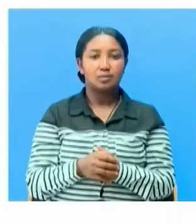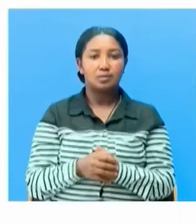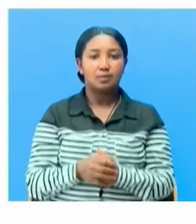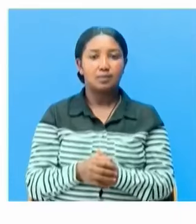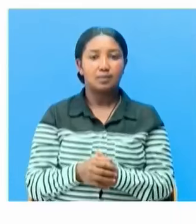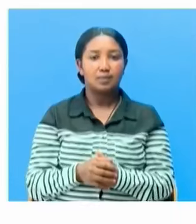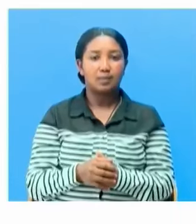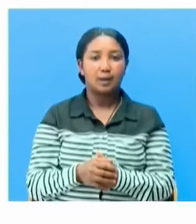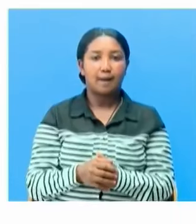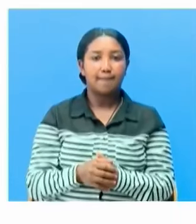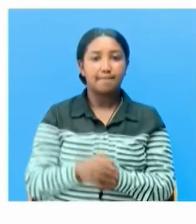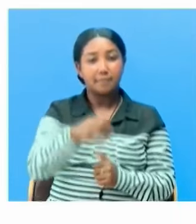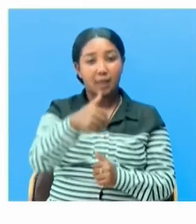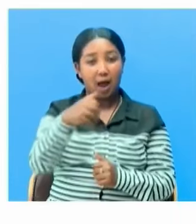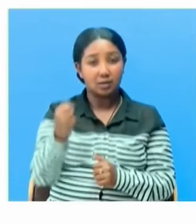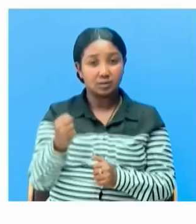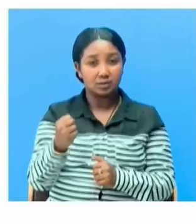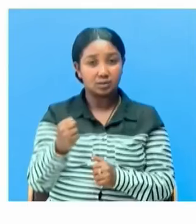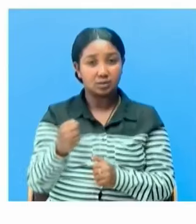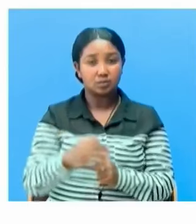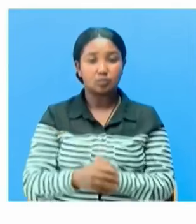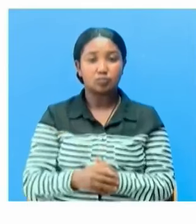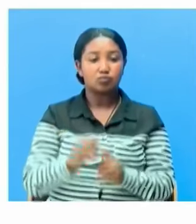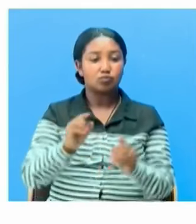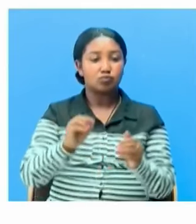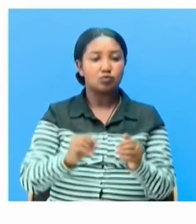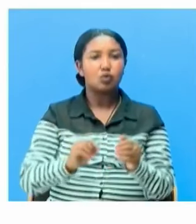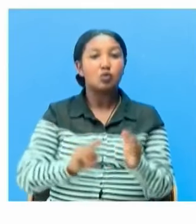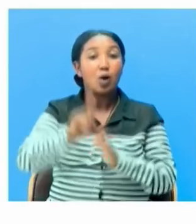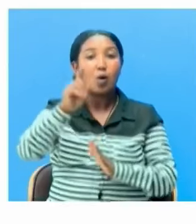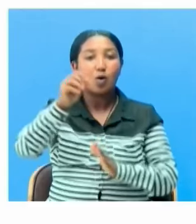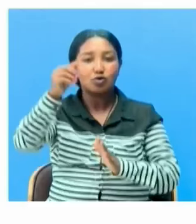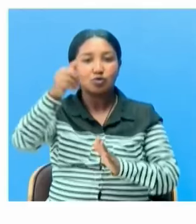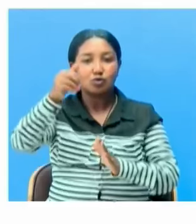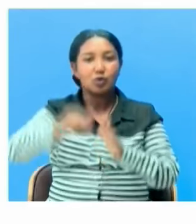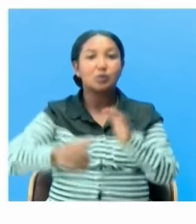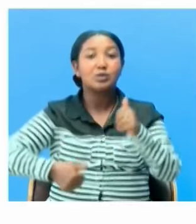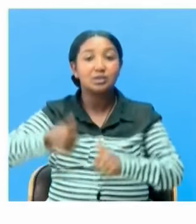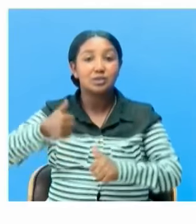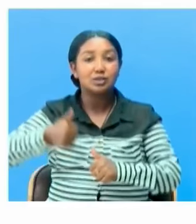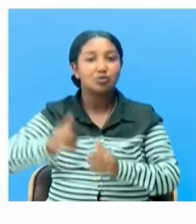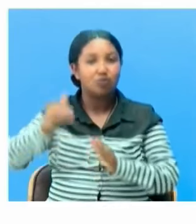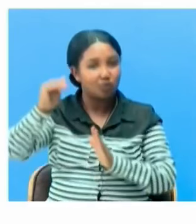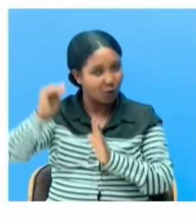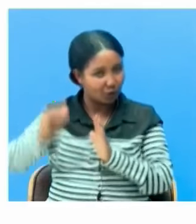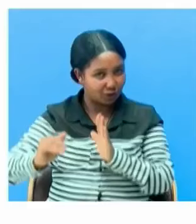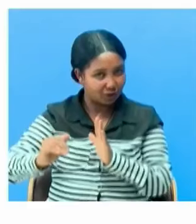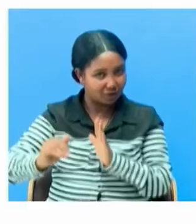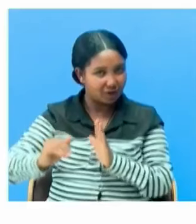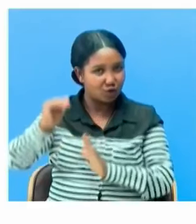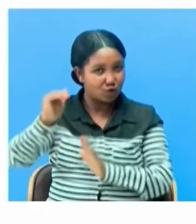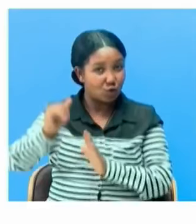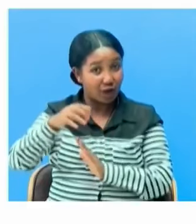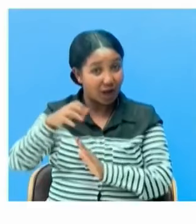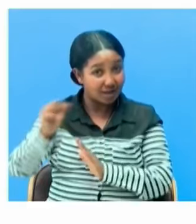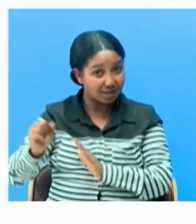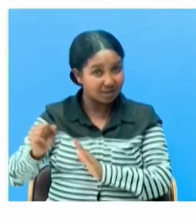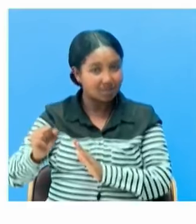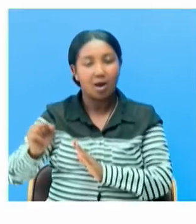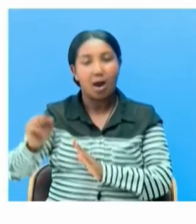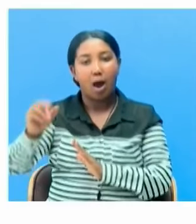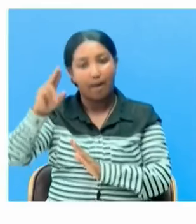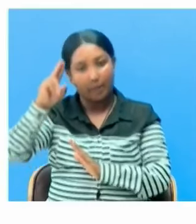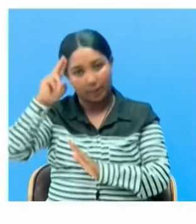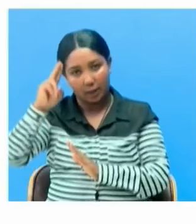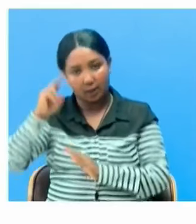yes, Ujulu is not as tall or short. It's short. Okay?